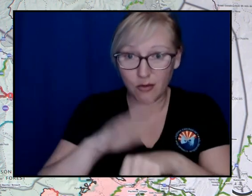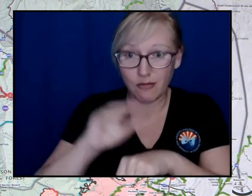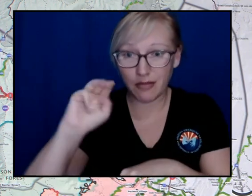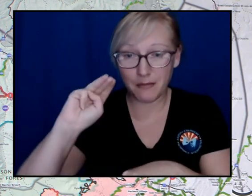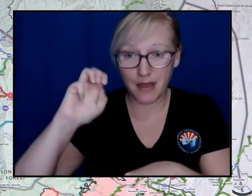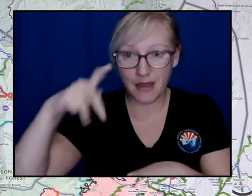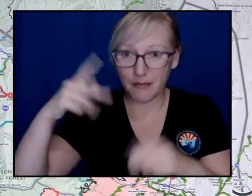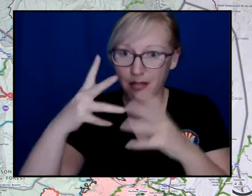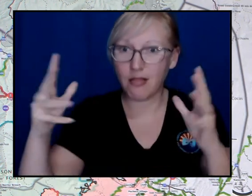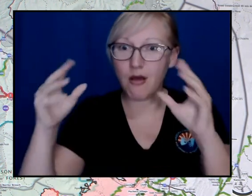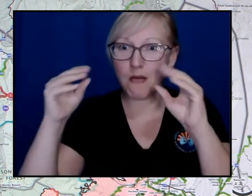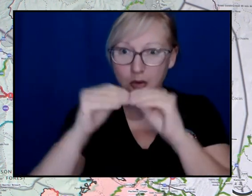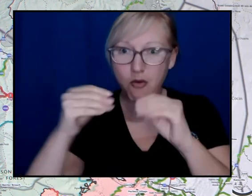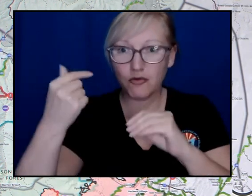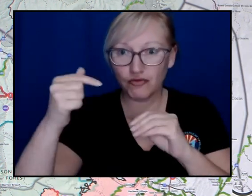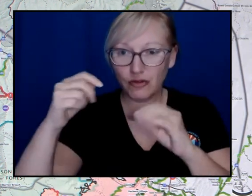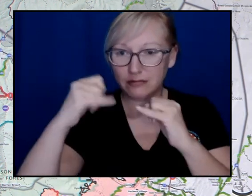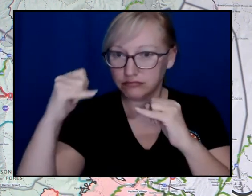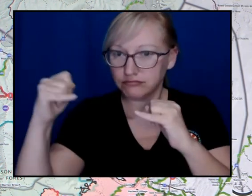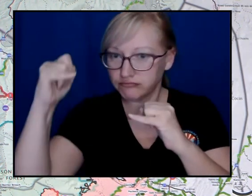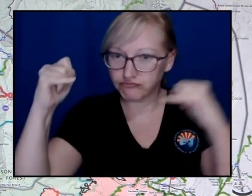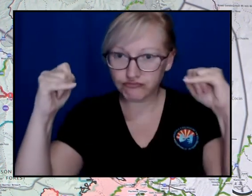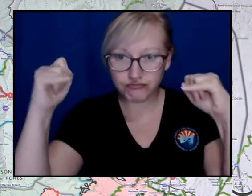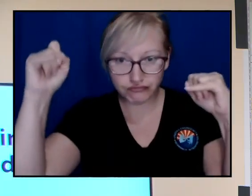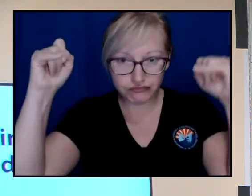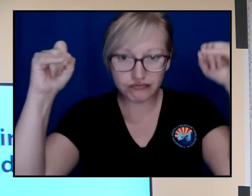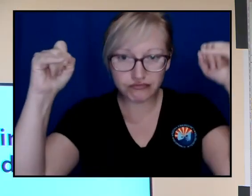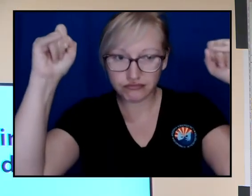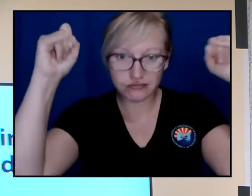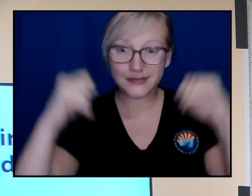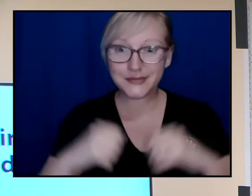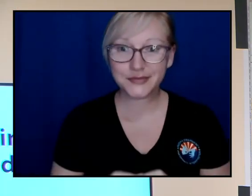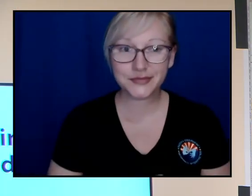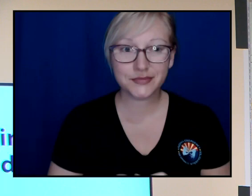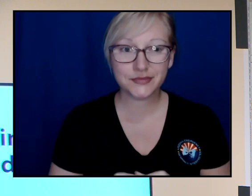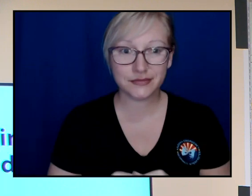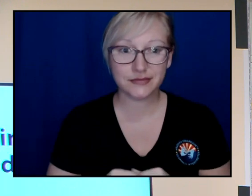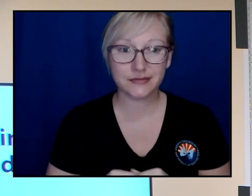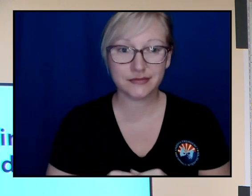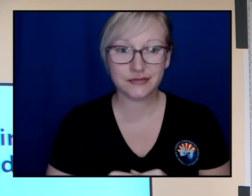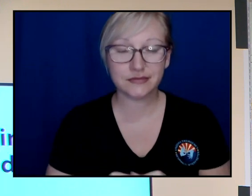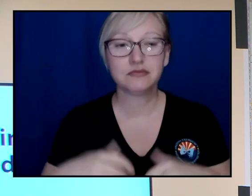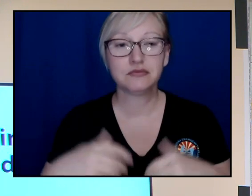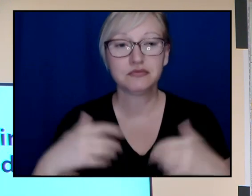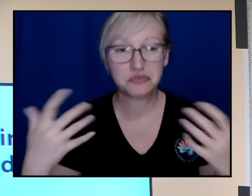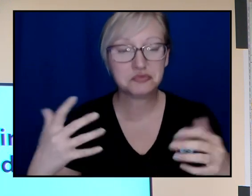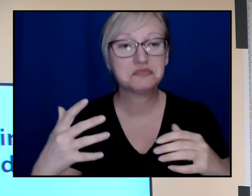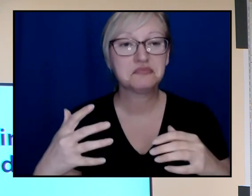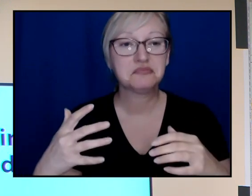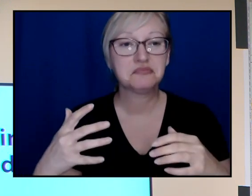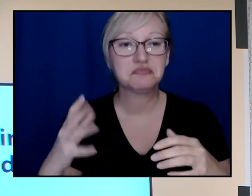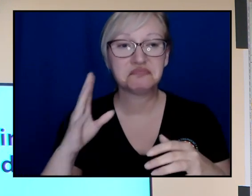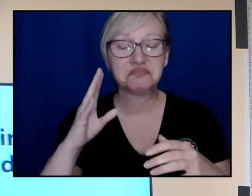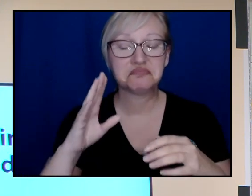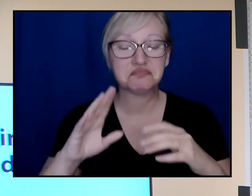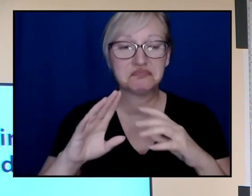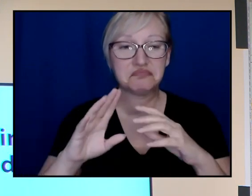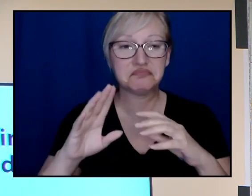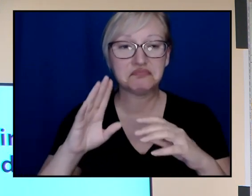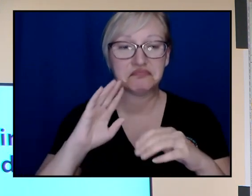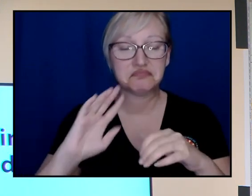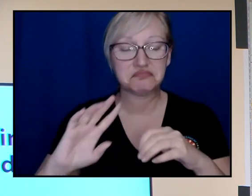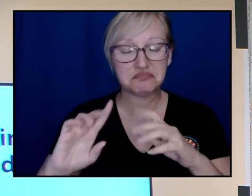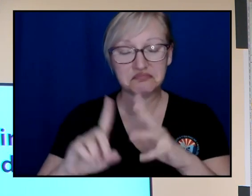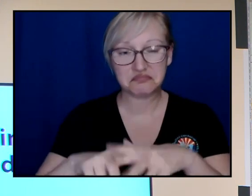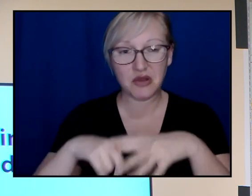the areas that we've been working and concentrating our efforts. So for the update for today, I'll start up in the North Repair Group,